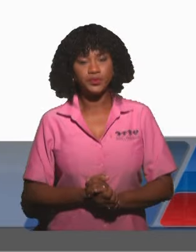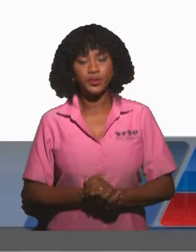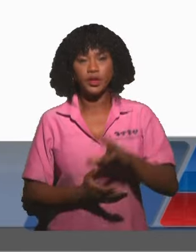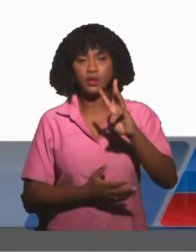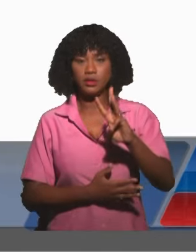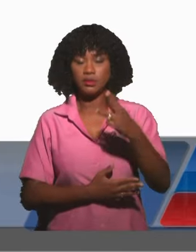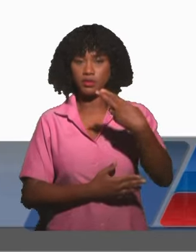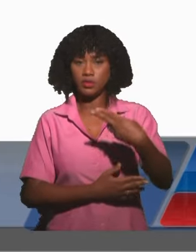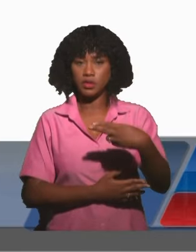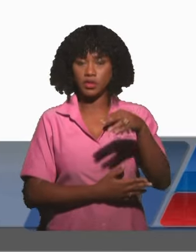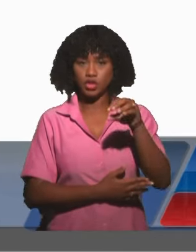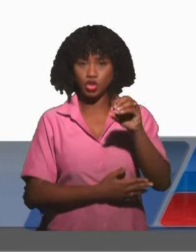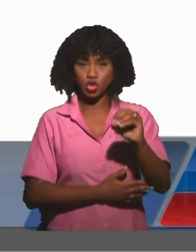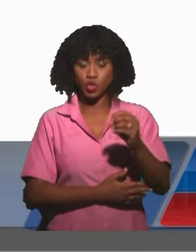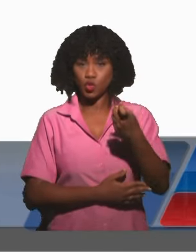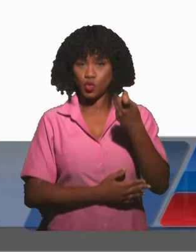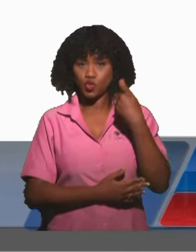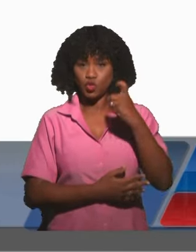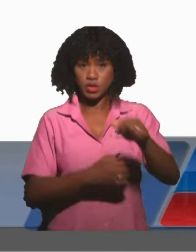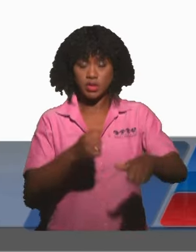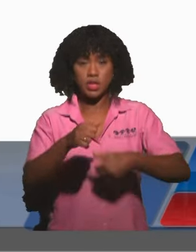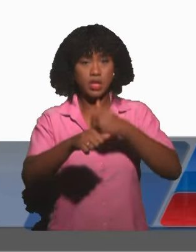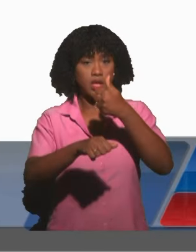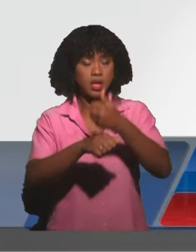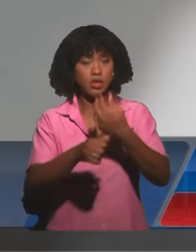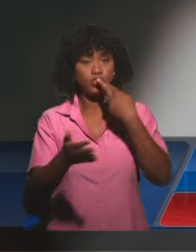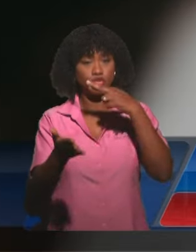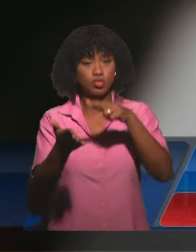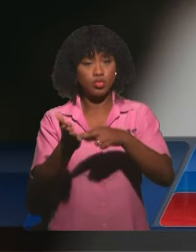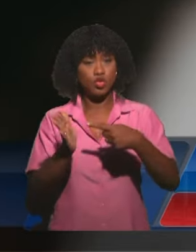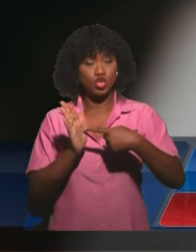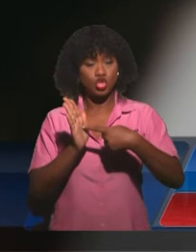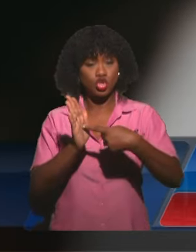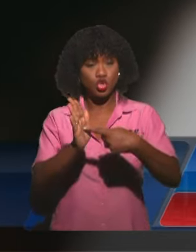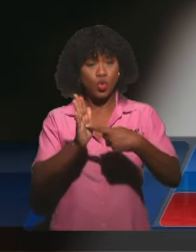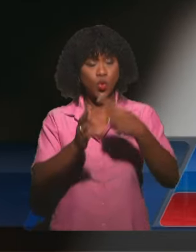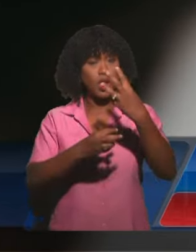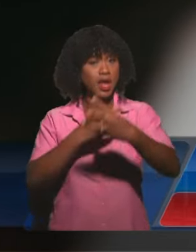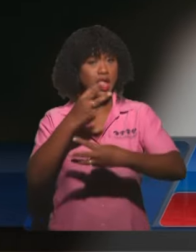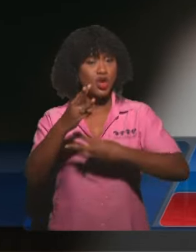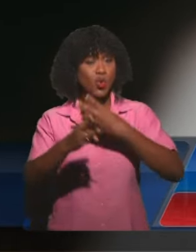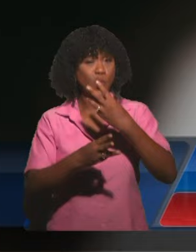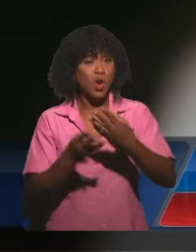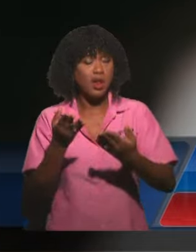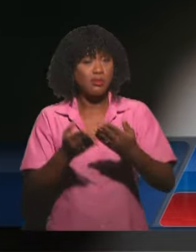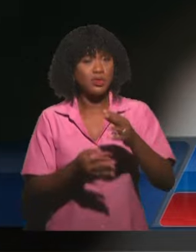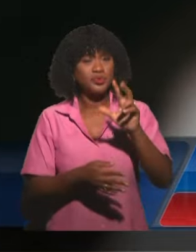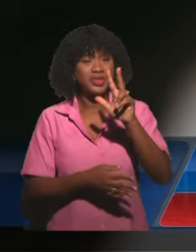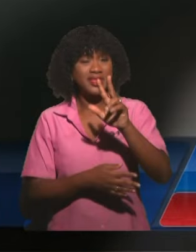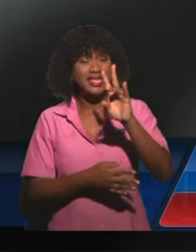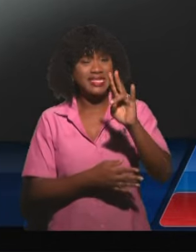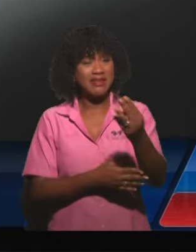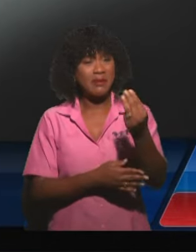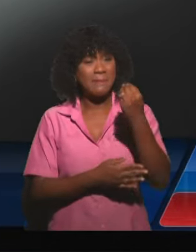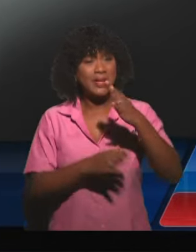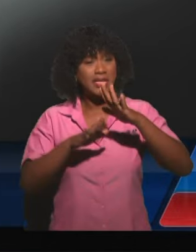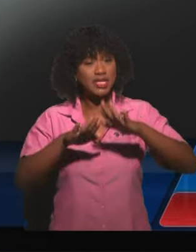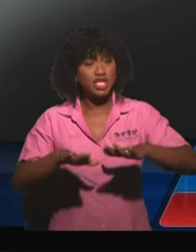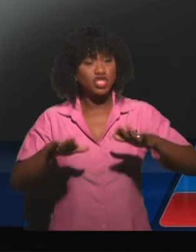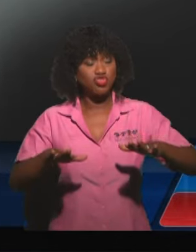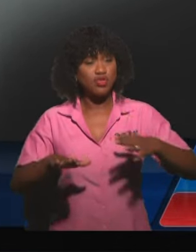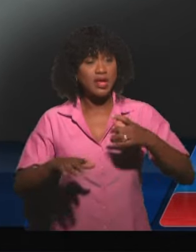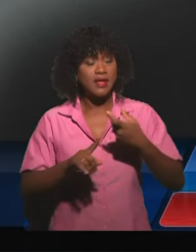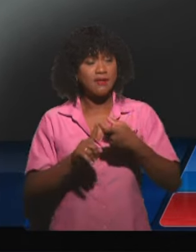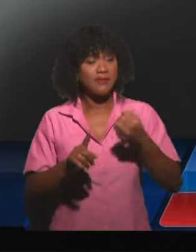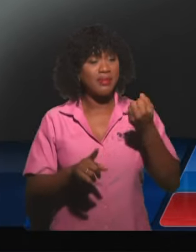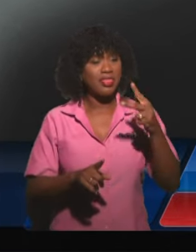The World Health Organization recently launched a report which shows that globally, an estimated 37 million children ages